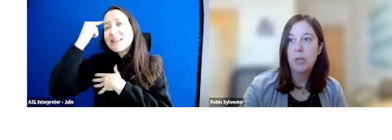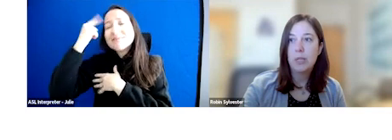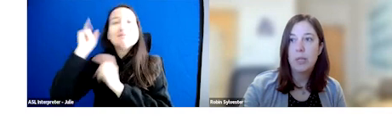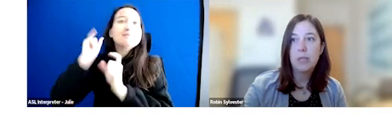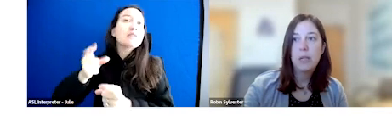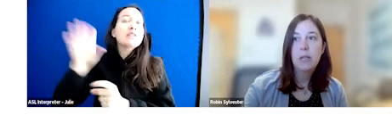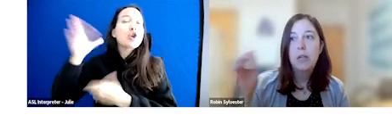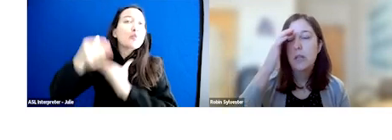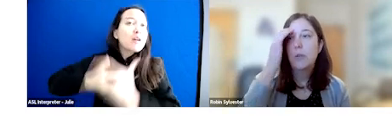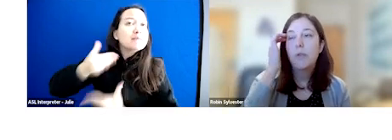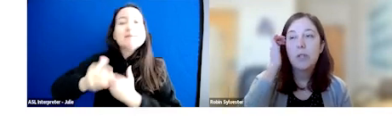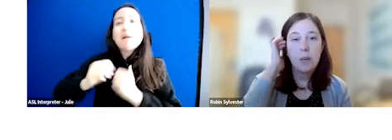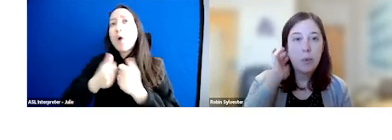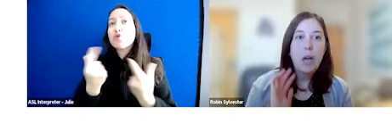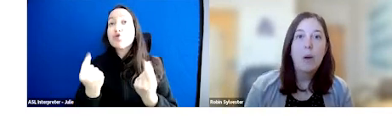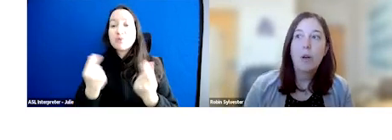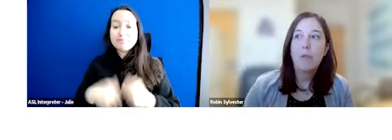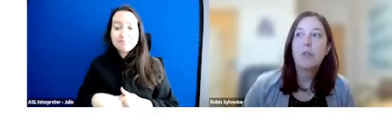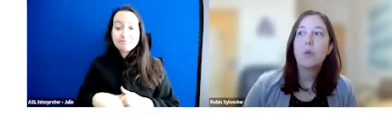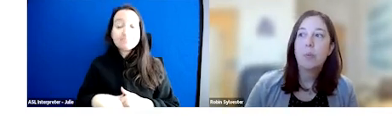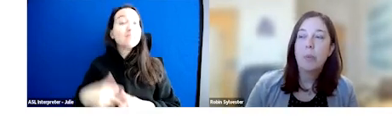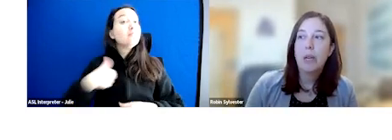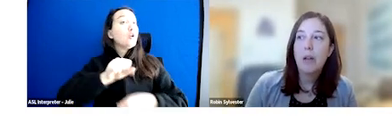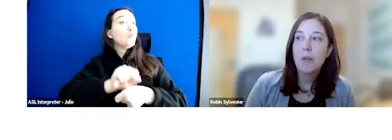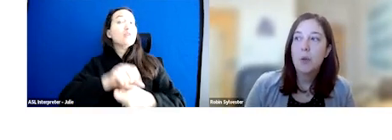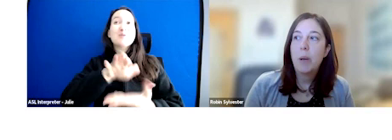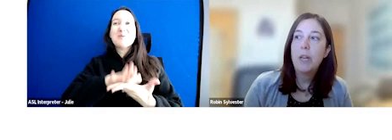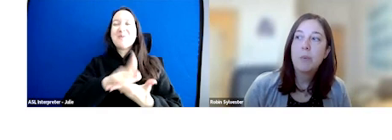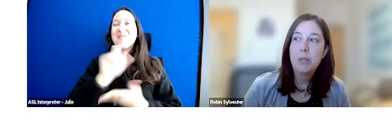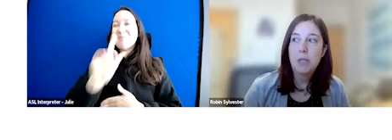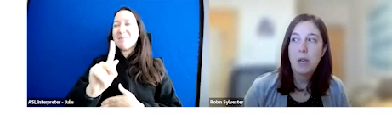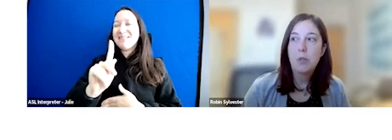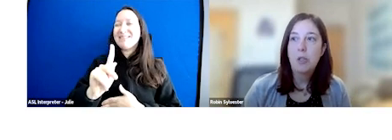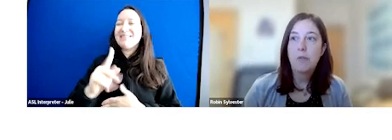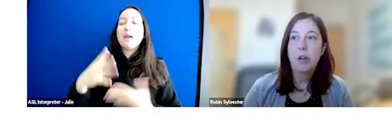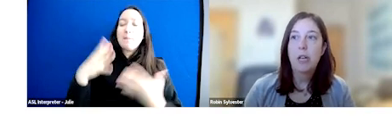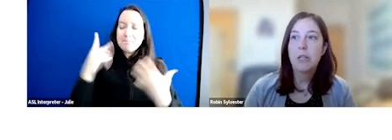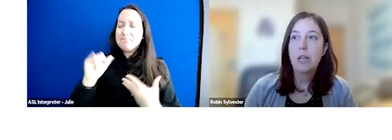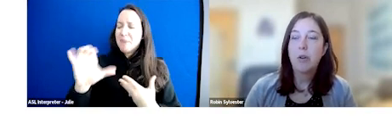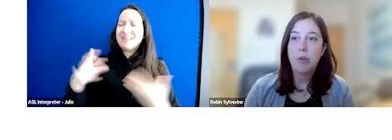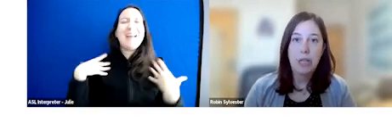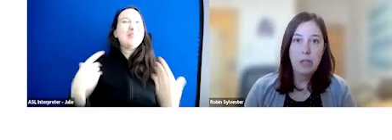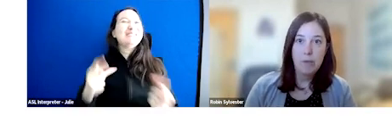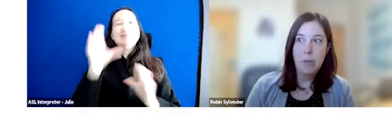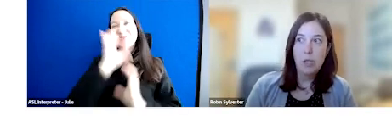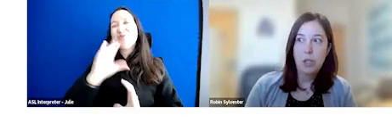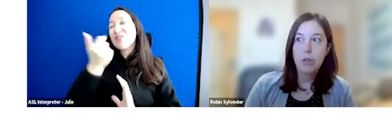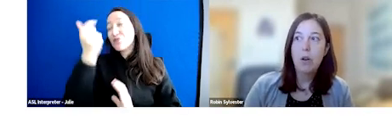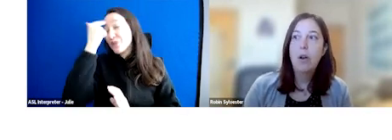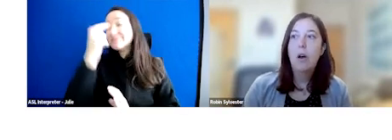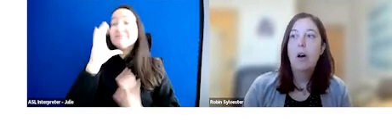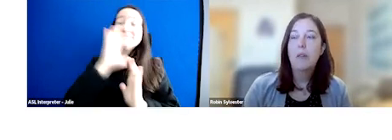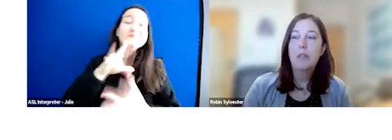grant-making process. So for example, I work for the School of Public Health, so I might spend some time searching for grants and grant-related